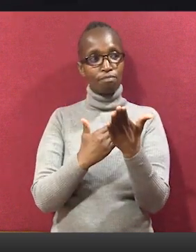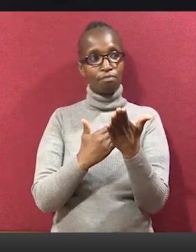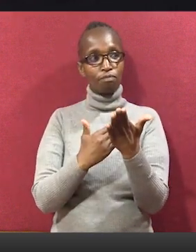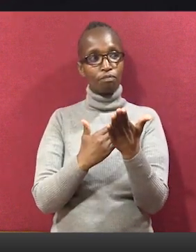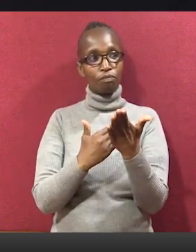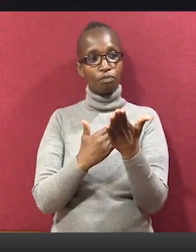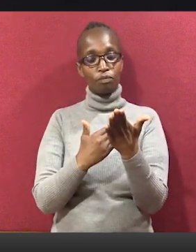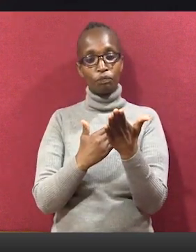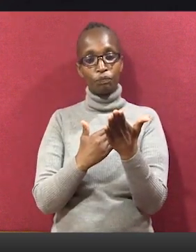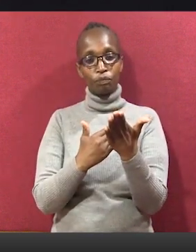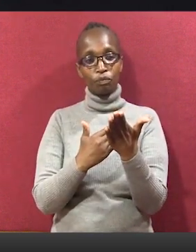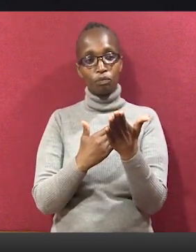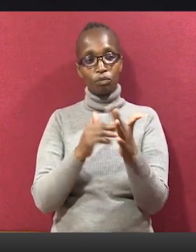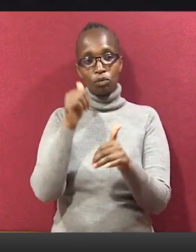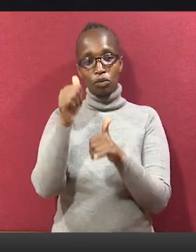programs